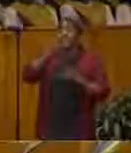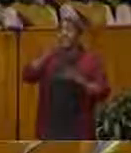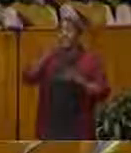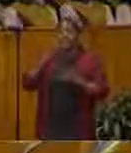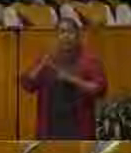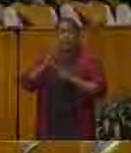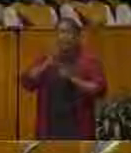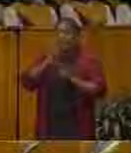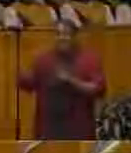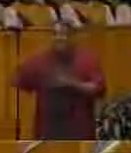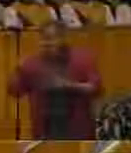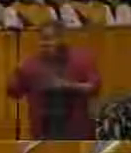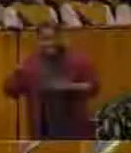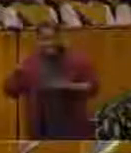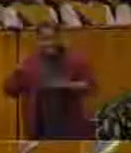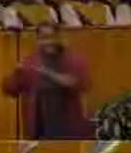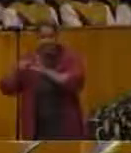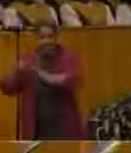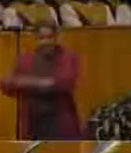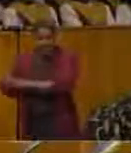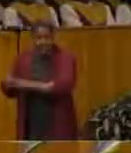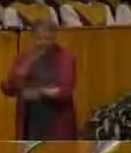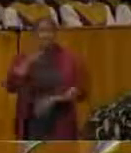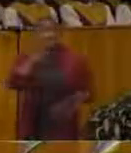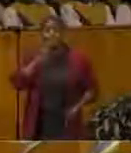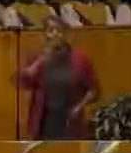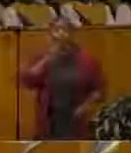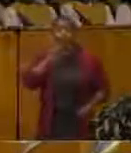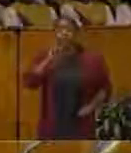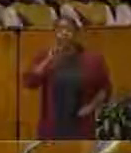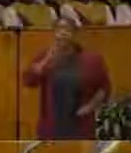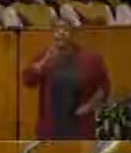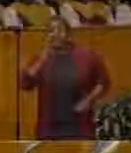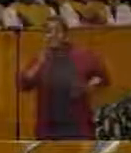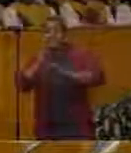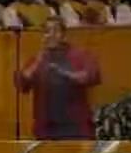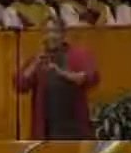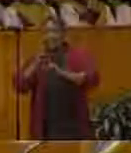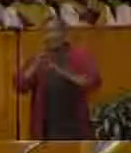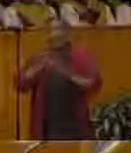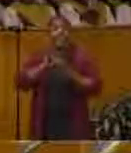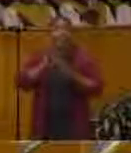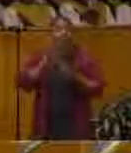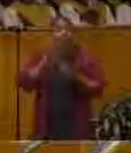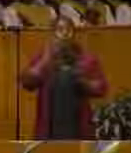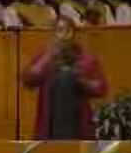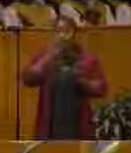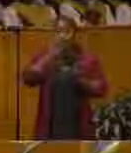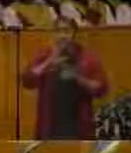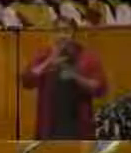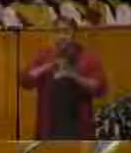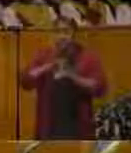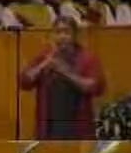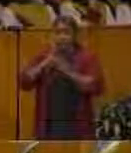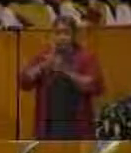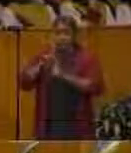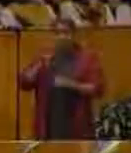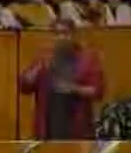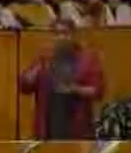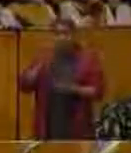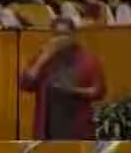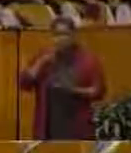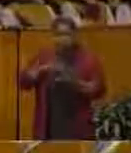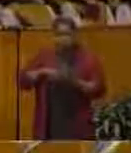F-R-O-N-T-I-N. Don't put the G on. It's not fronting. It's fronting. Now, if you've never been in a club and you don't know what fronting